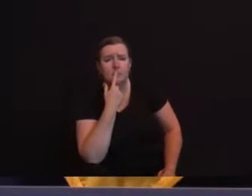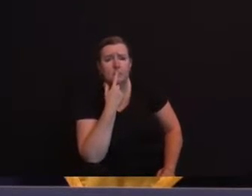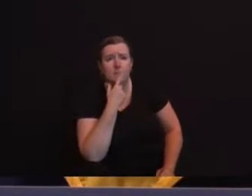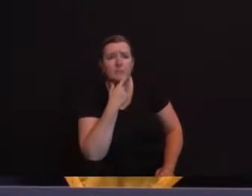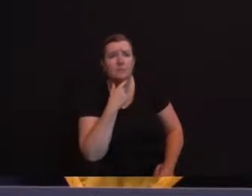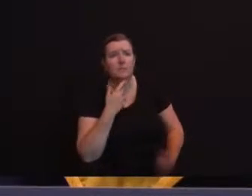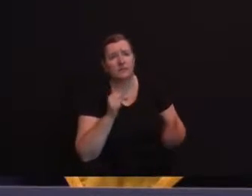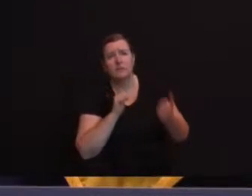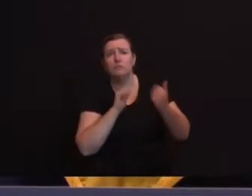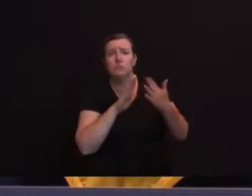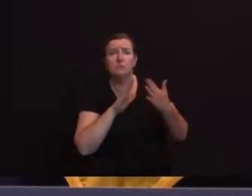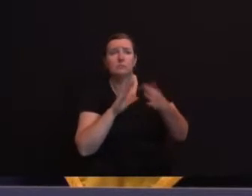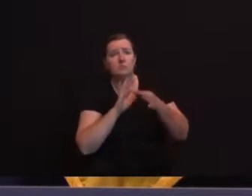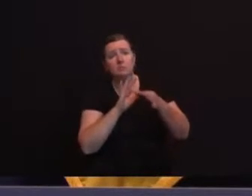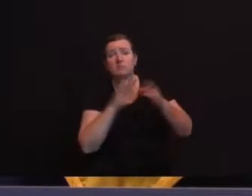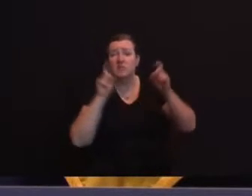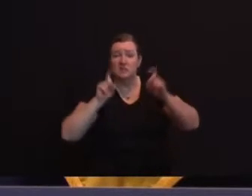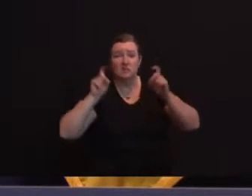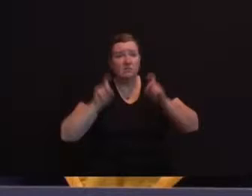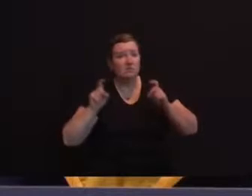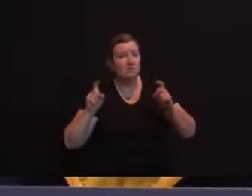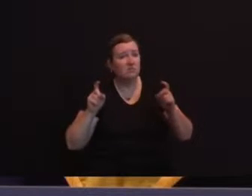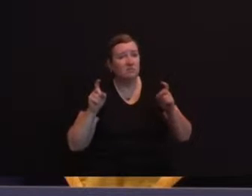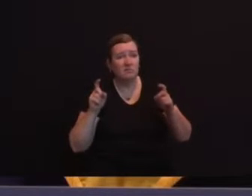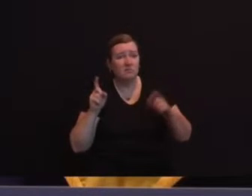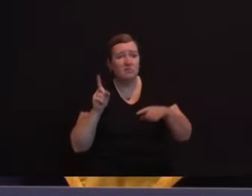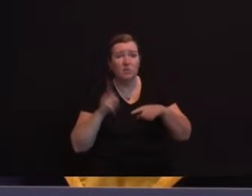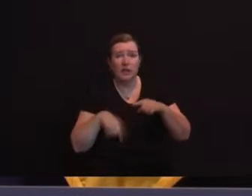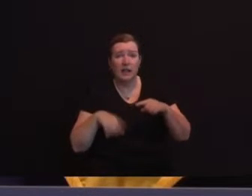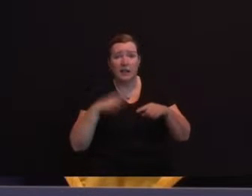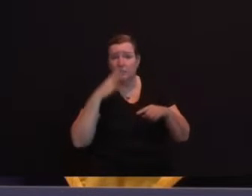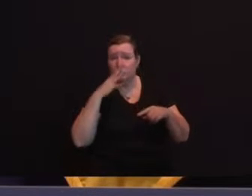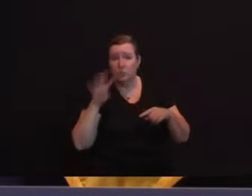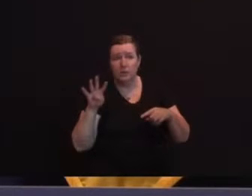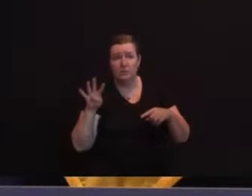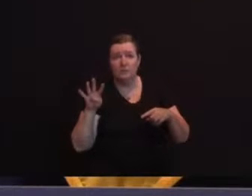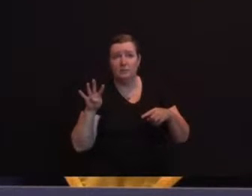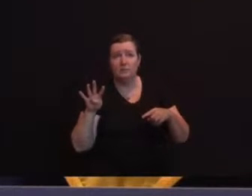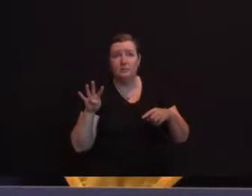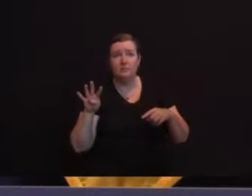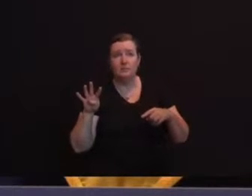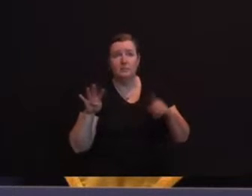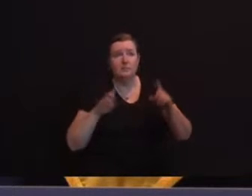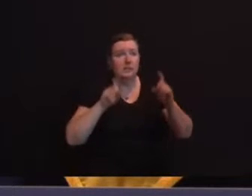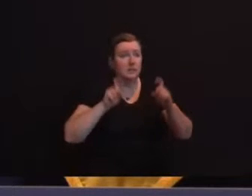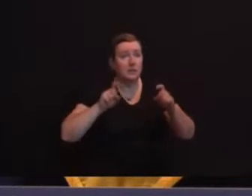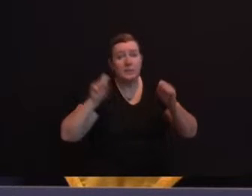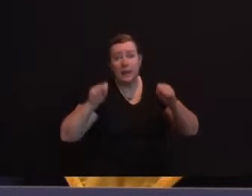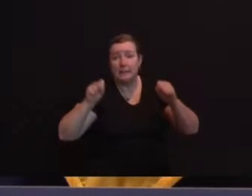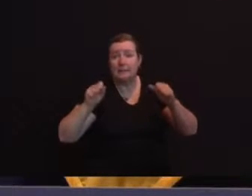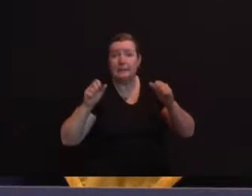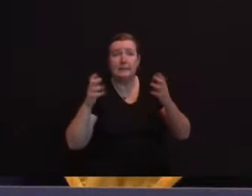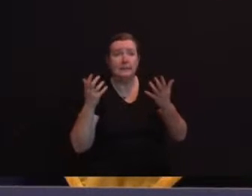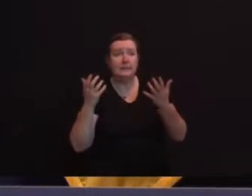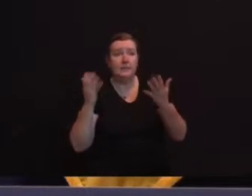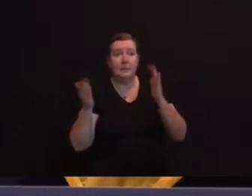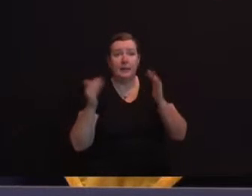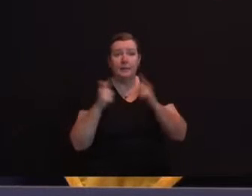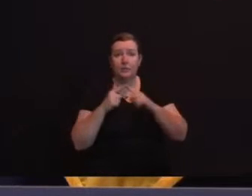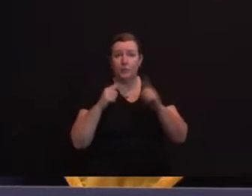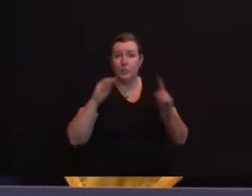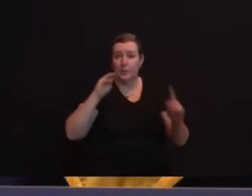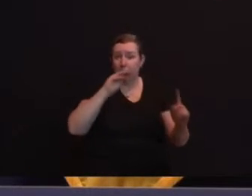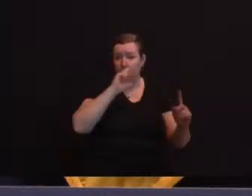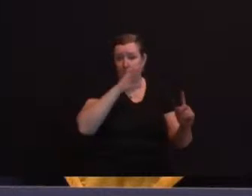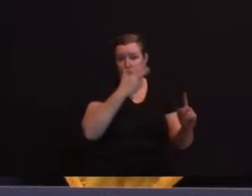the testing. We can't ignore the fact that the testing capacity today is light years different than what it was in March and April, which